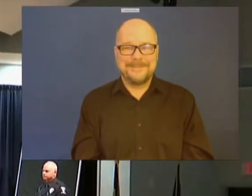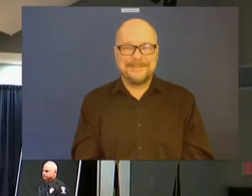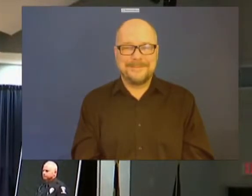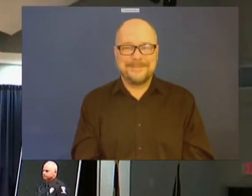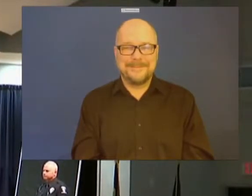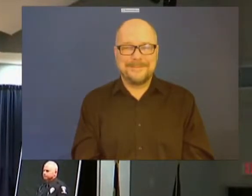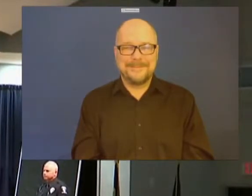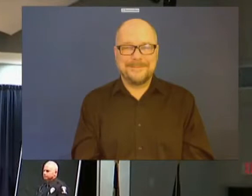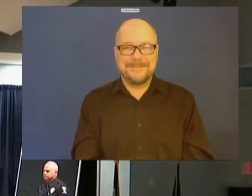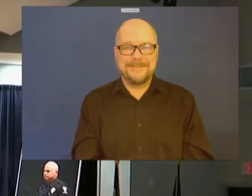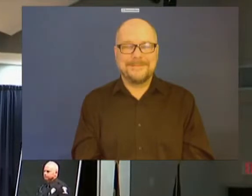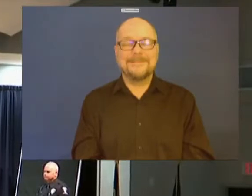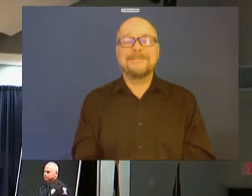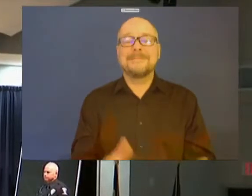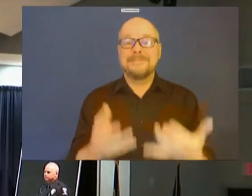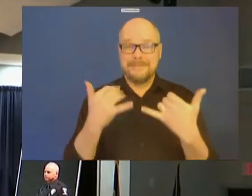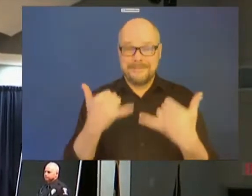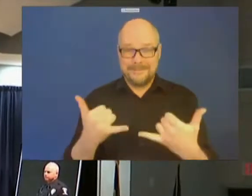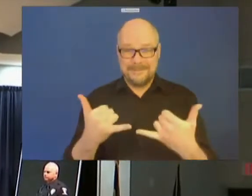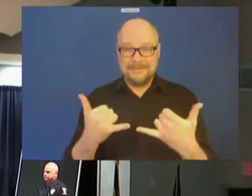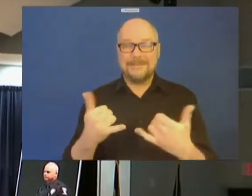You may now pin your badges.